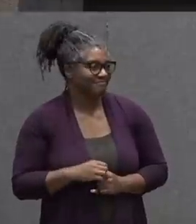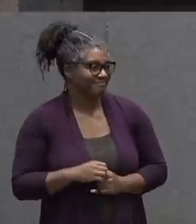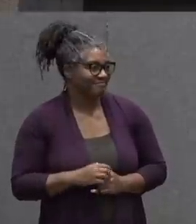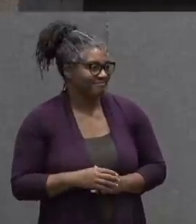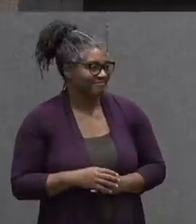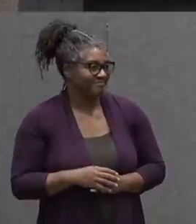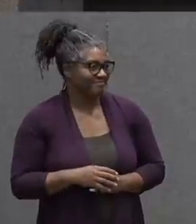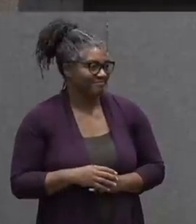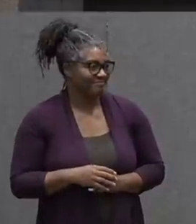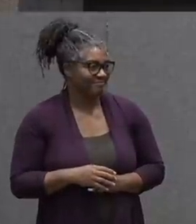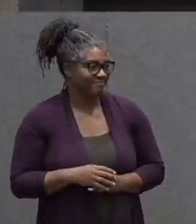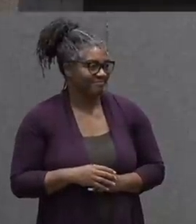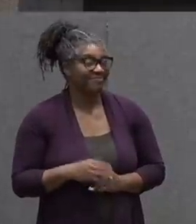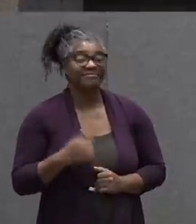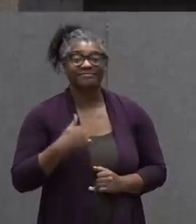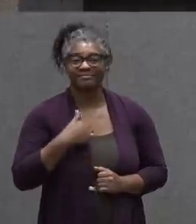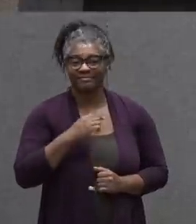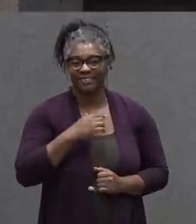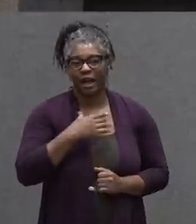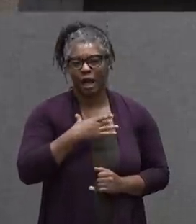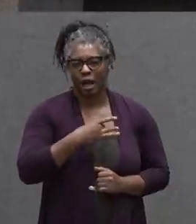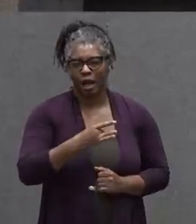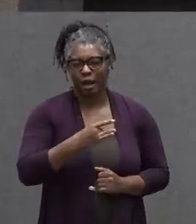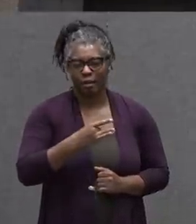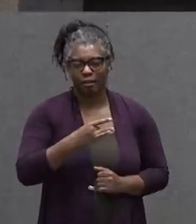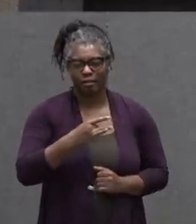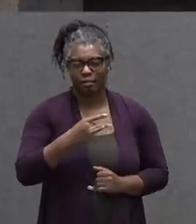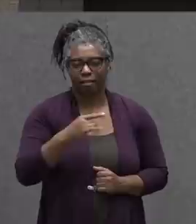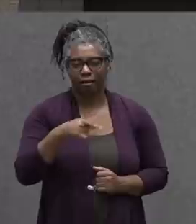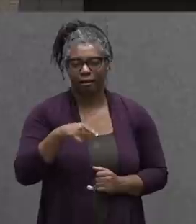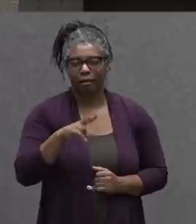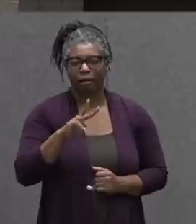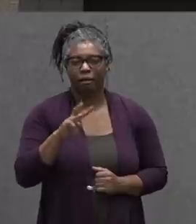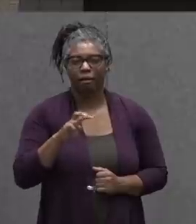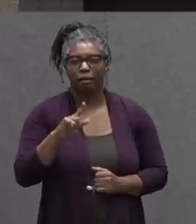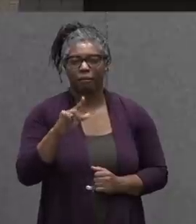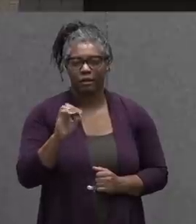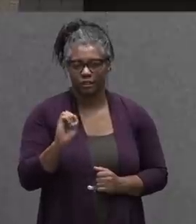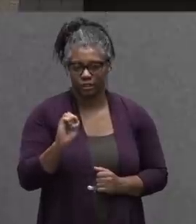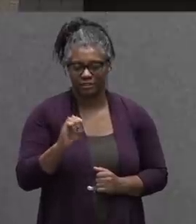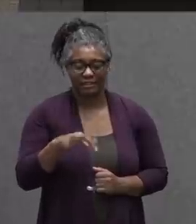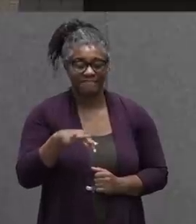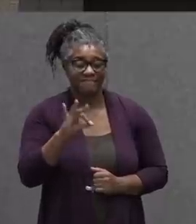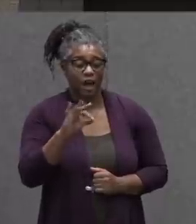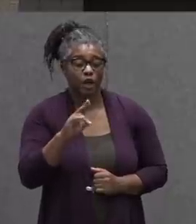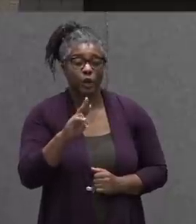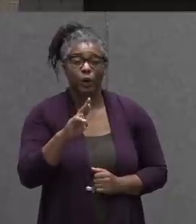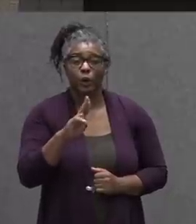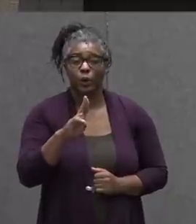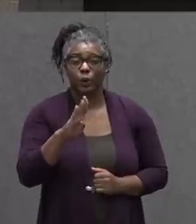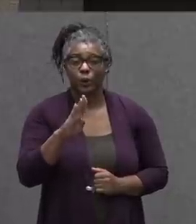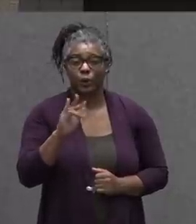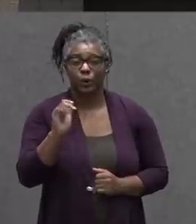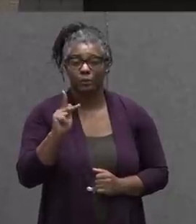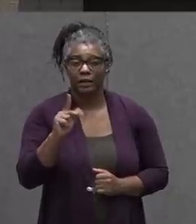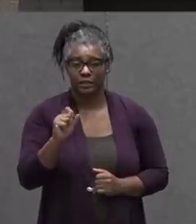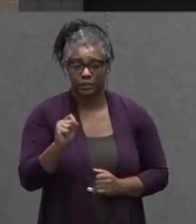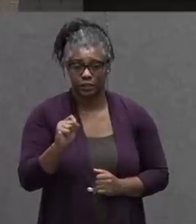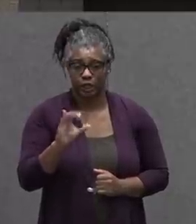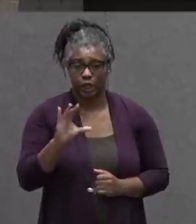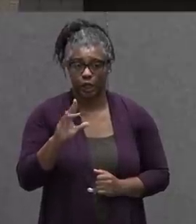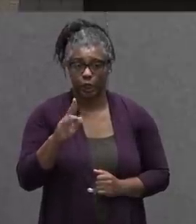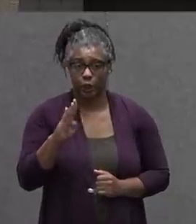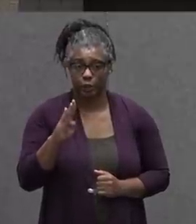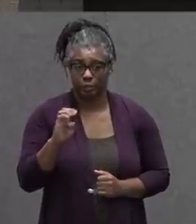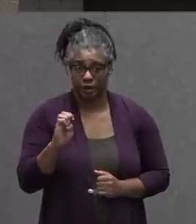And I like puzzles. And so I found this Rubik's Cube at my house that I was working on. And I thought of about another